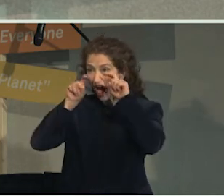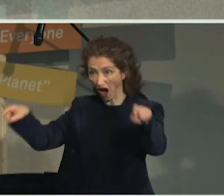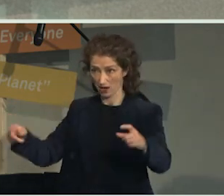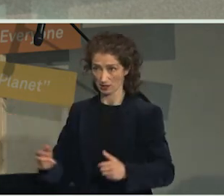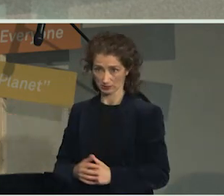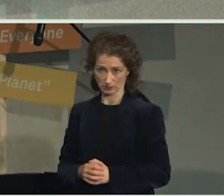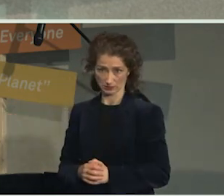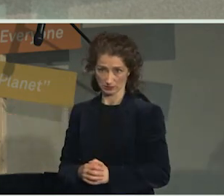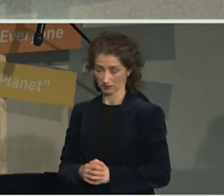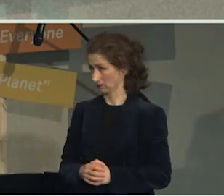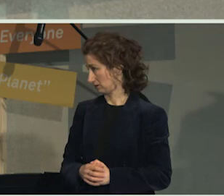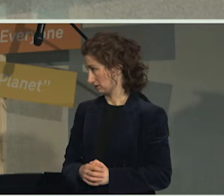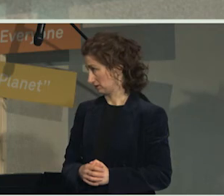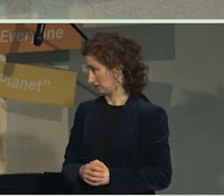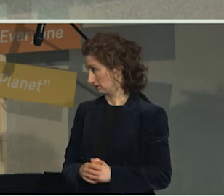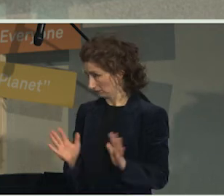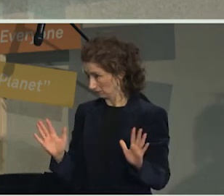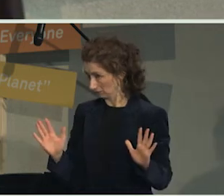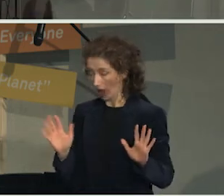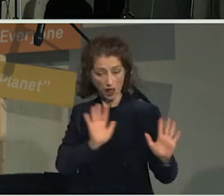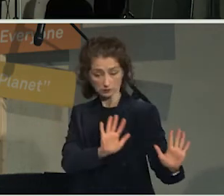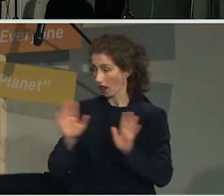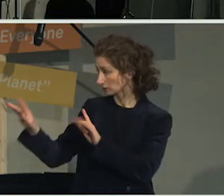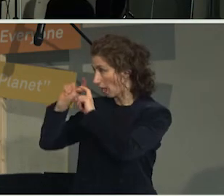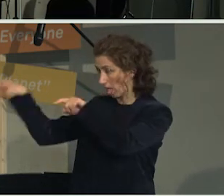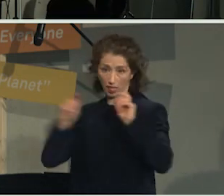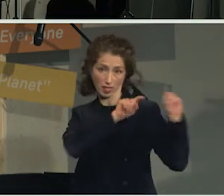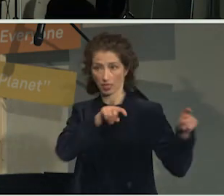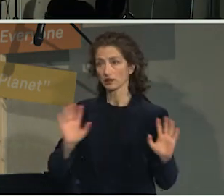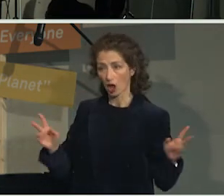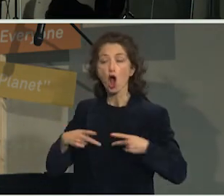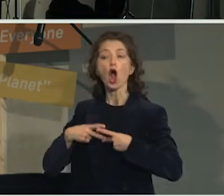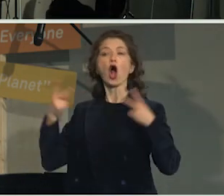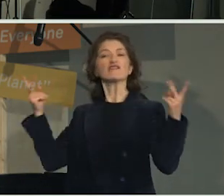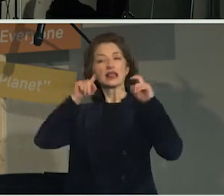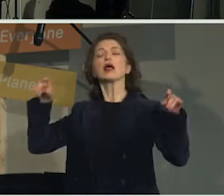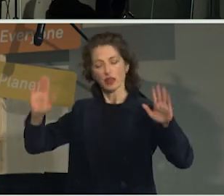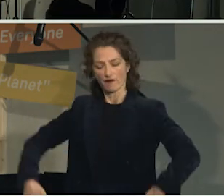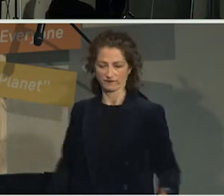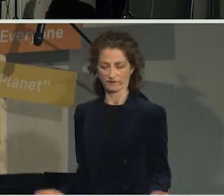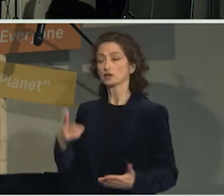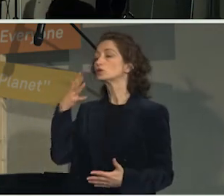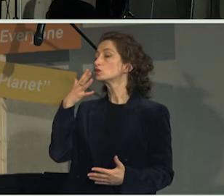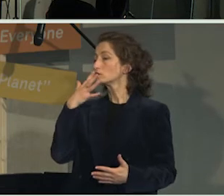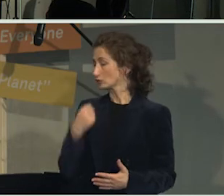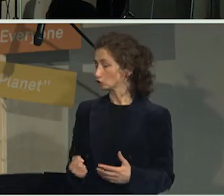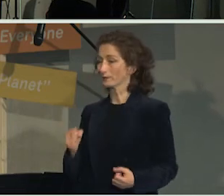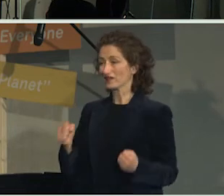at you crying, just be like, don't let me cry. You know, if you want to cry in public, cry in public. If you feel moved and you want to, you